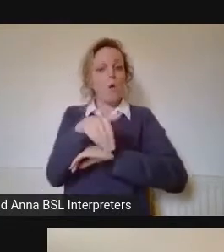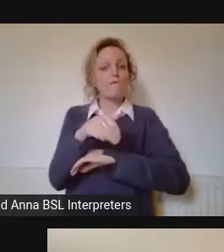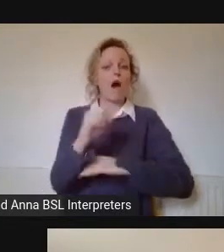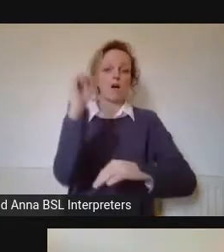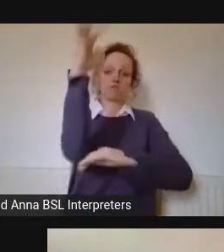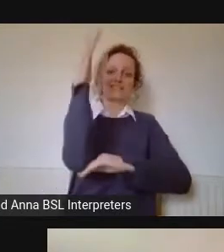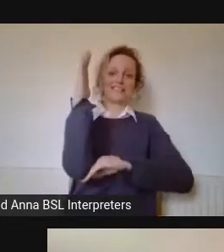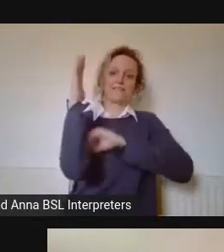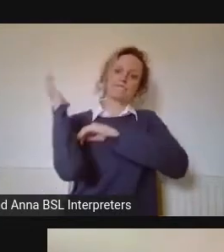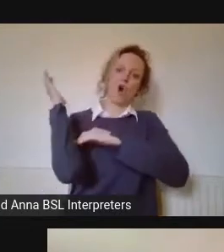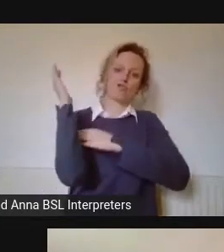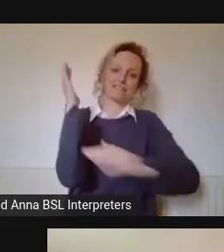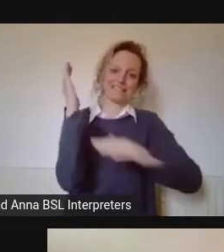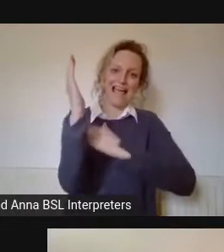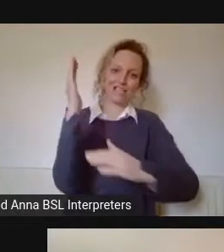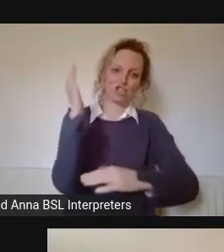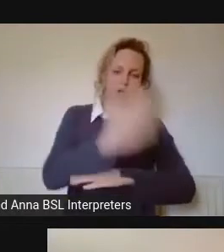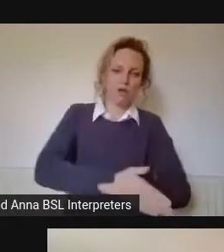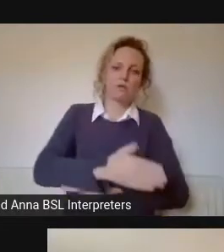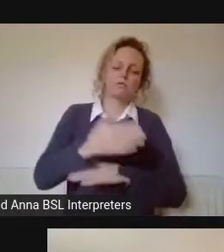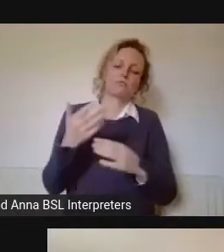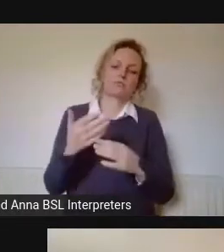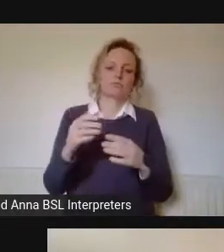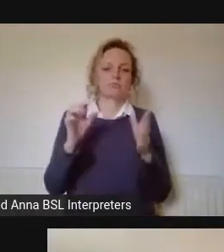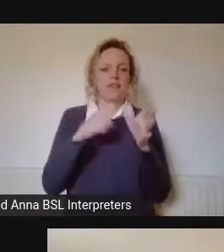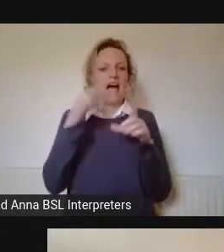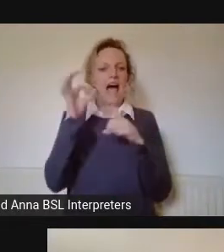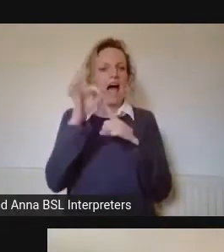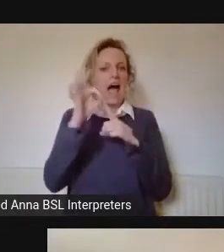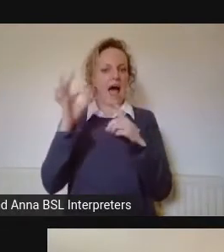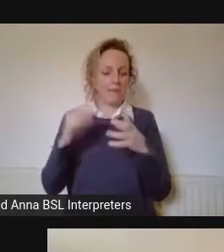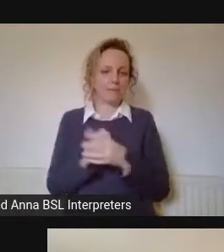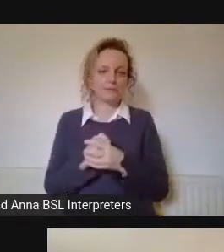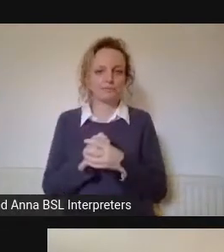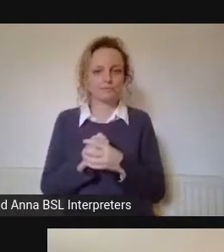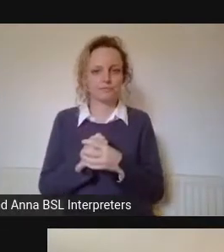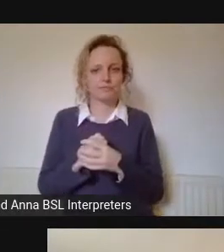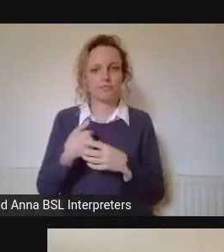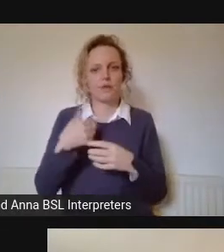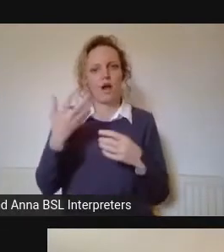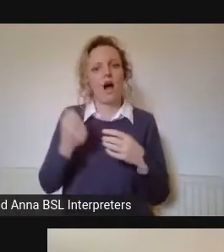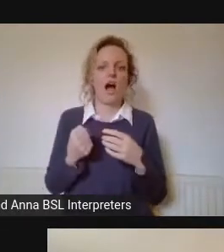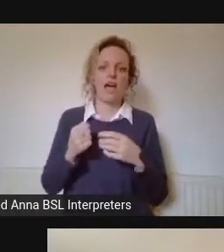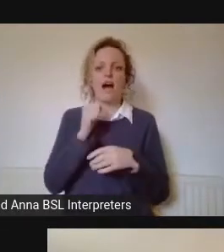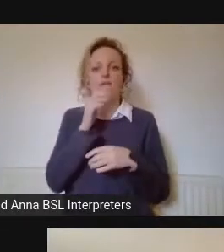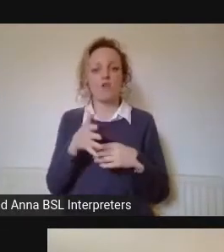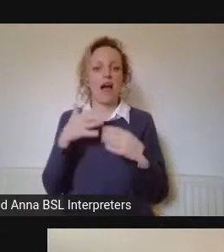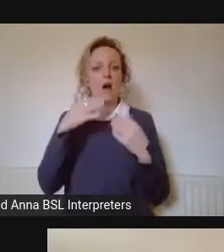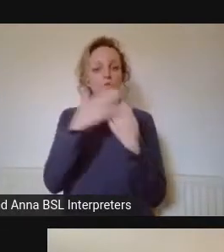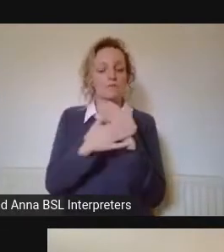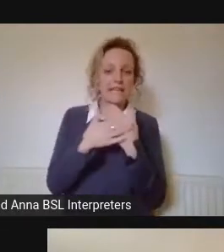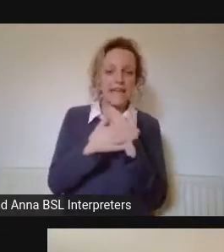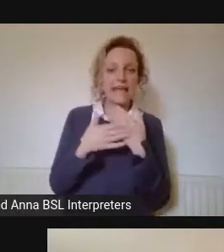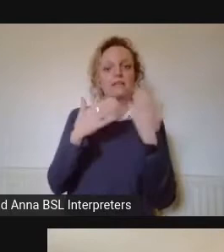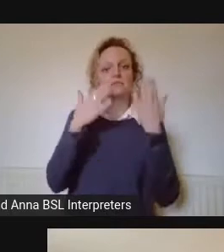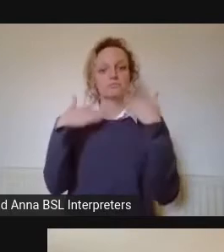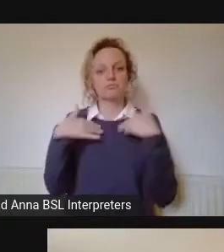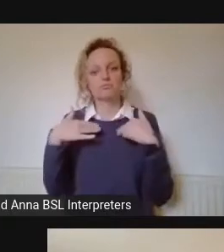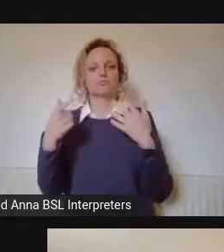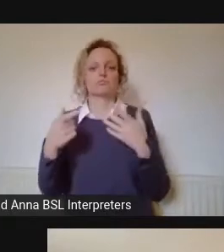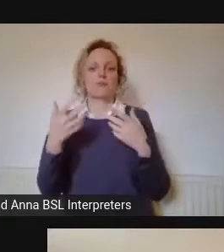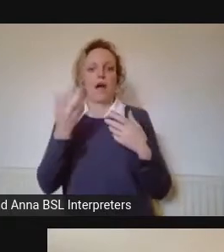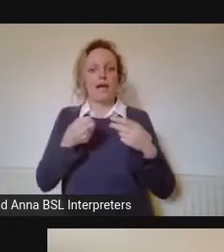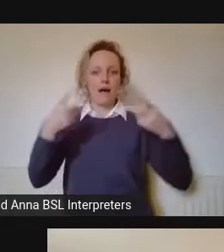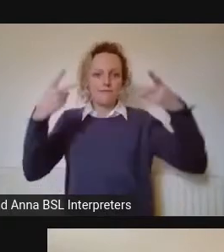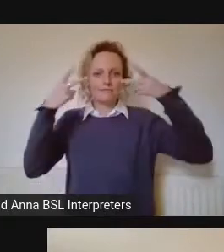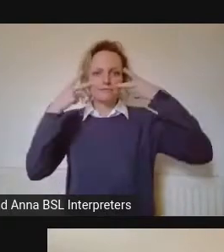with silver, and I have a bit of a wild woman of the woods kind of look. Brown skin, very geeky glasses, and I'm sitting in my children's band